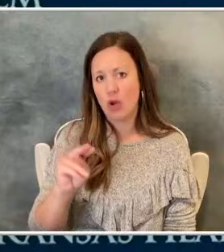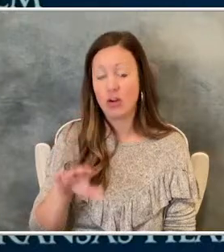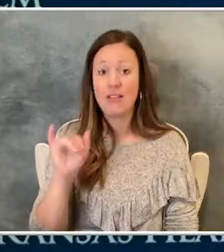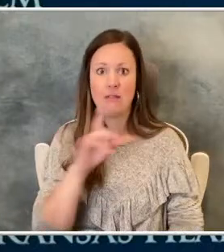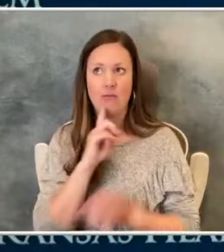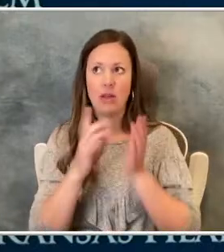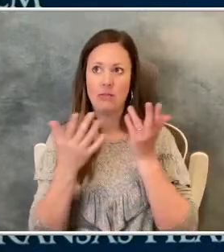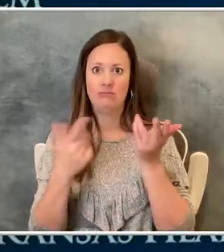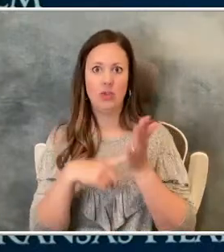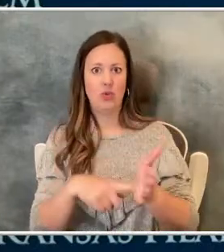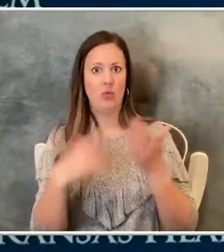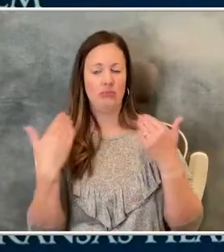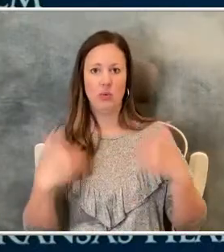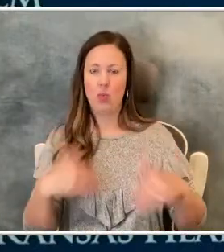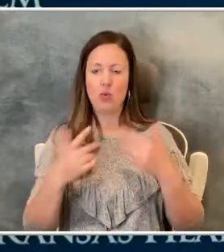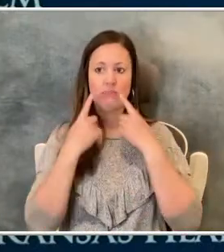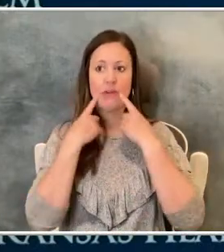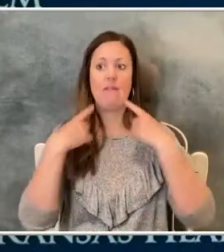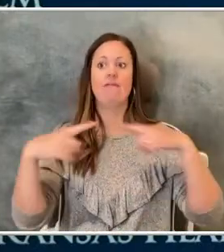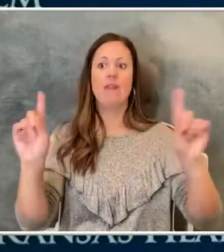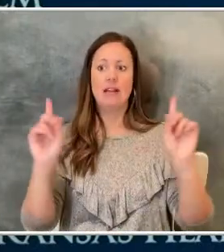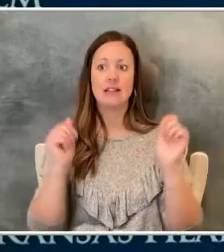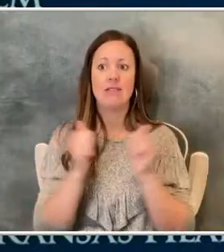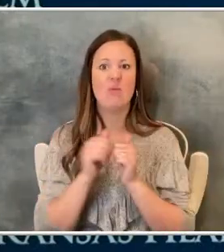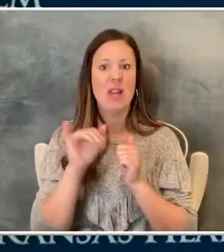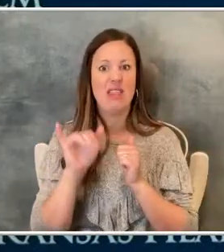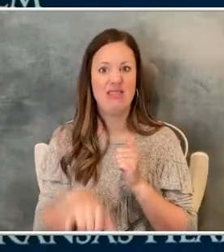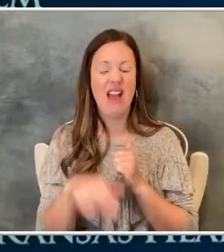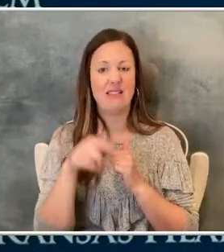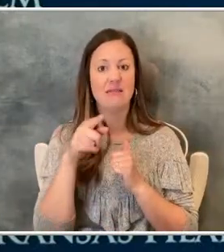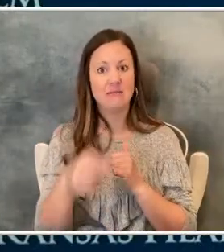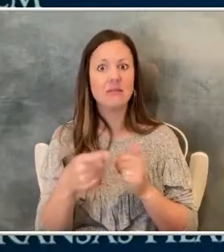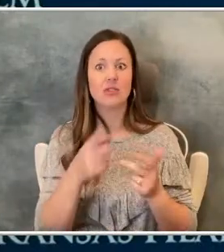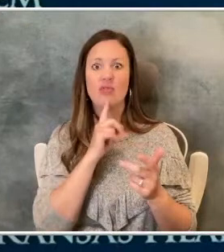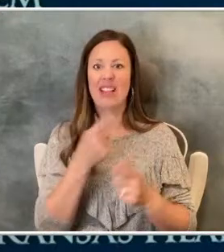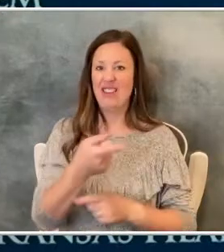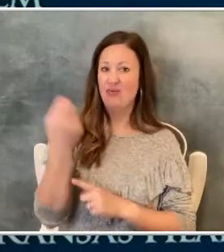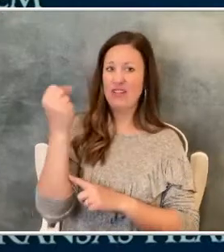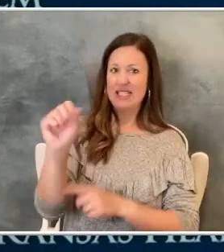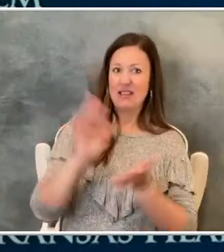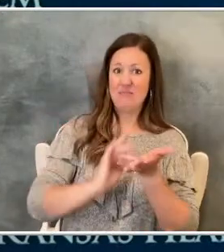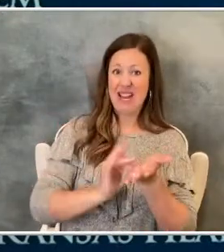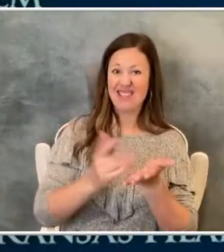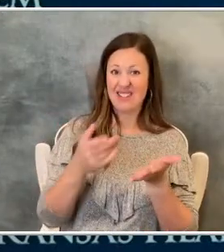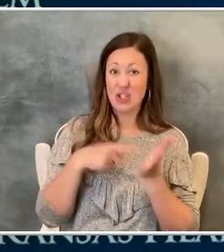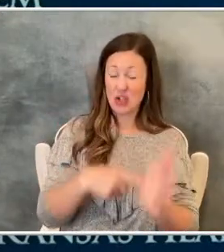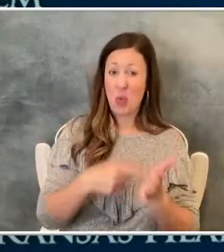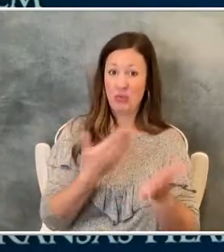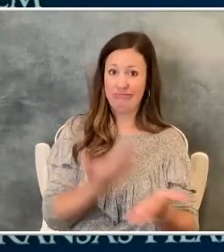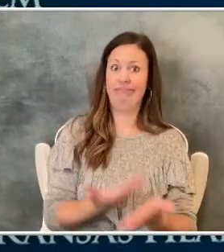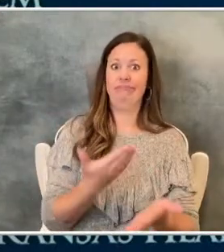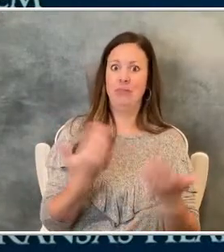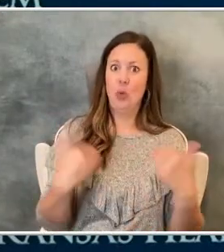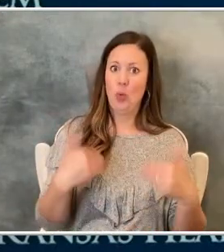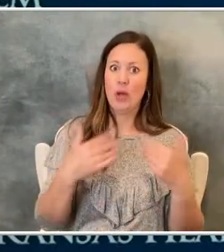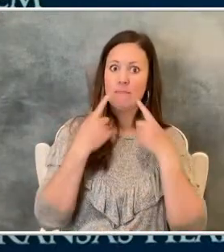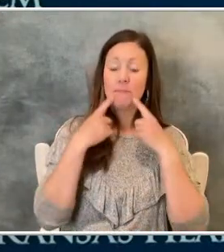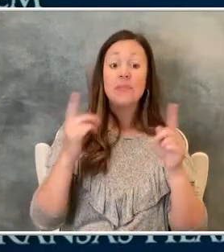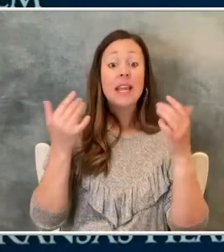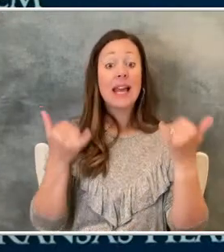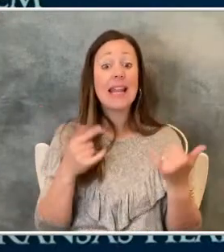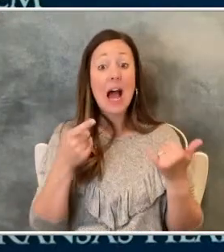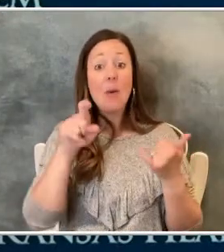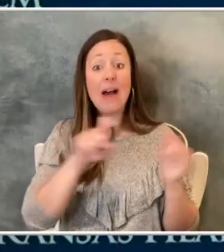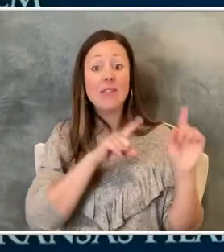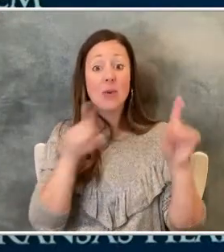who are this high of resistance to medications. And because of this, she now comes down once a month instead of every 2